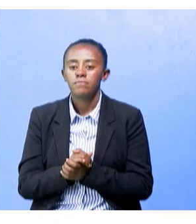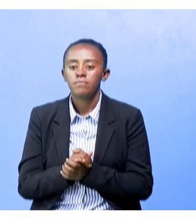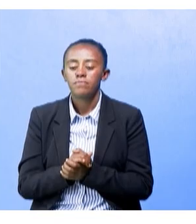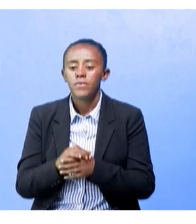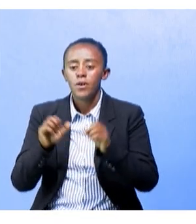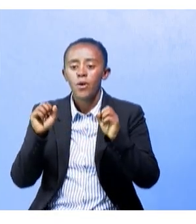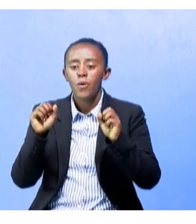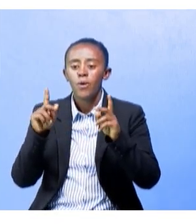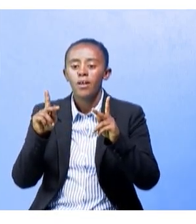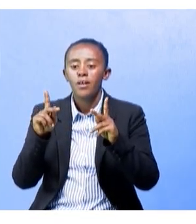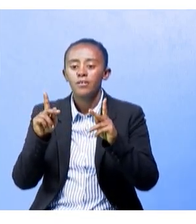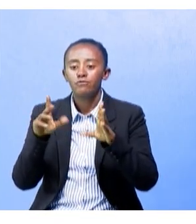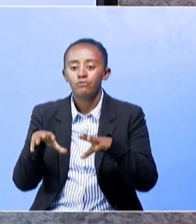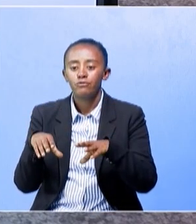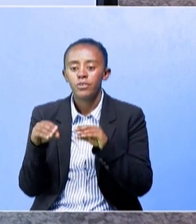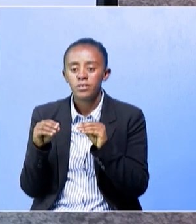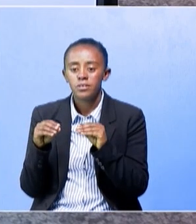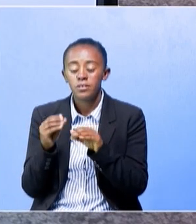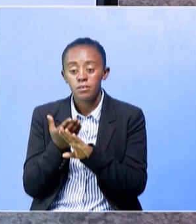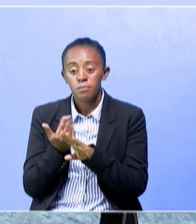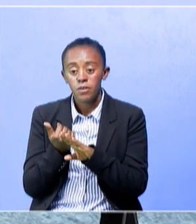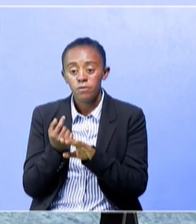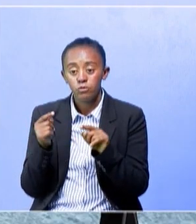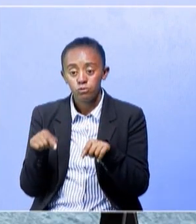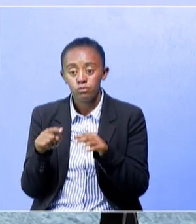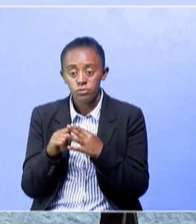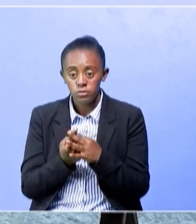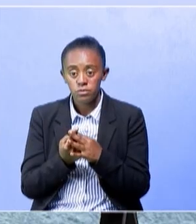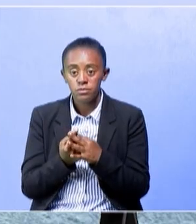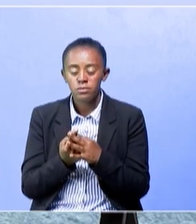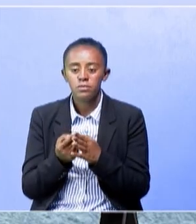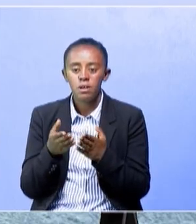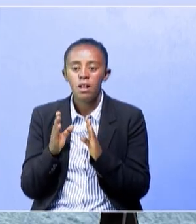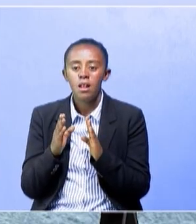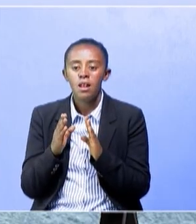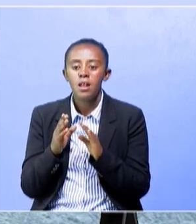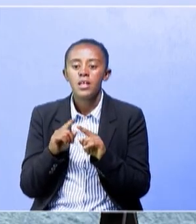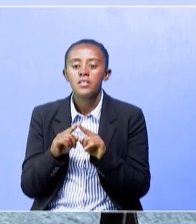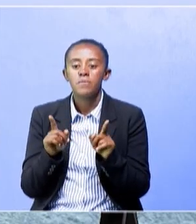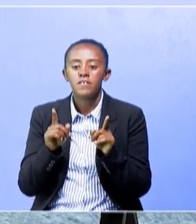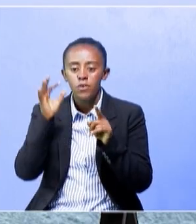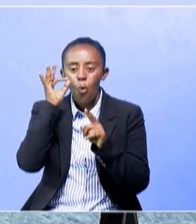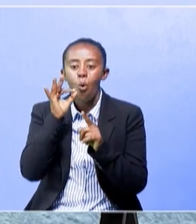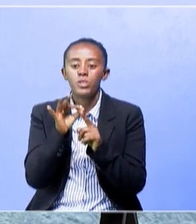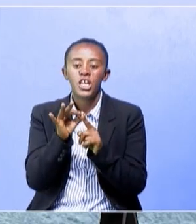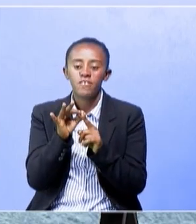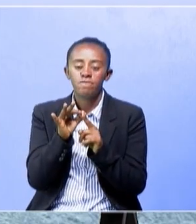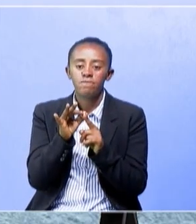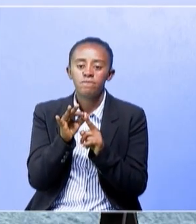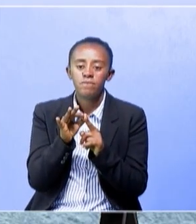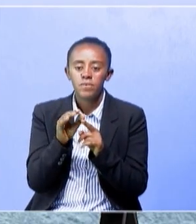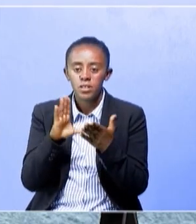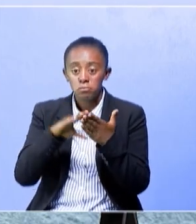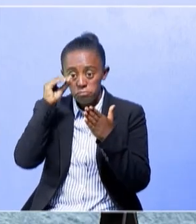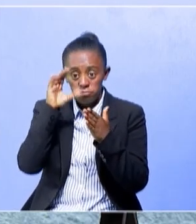Okay, students, before we start today's lesson, let's have specific objectives. At the end of